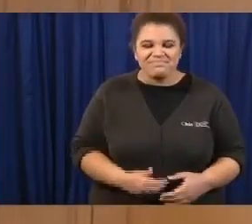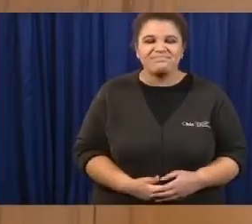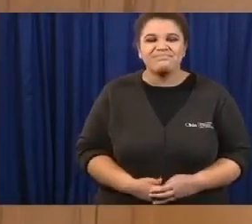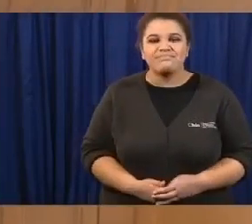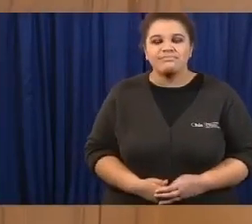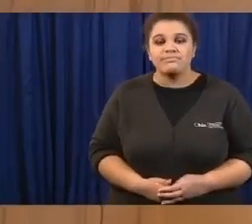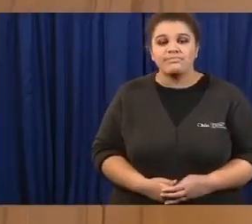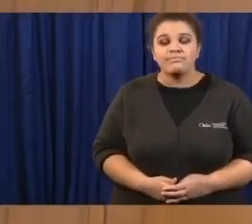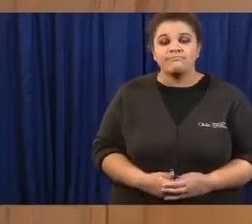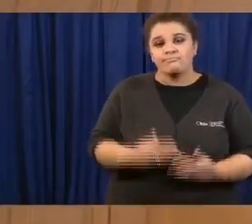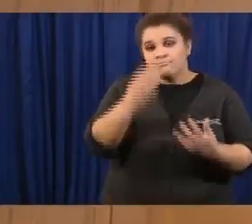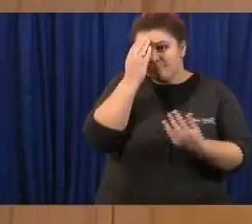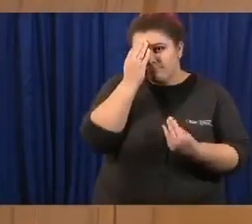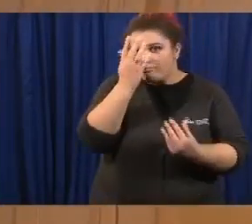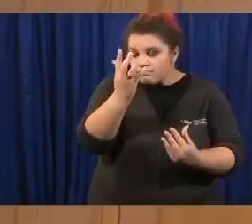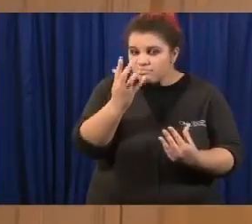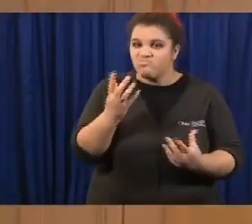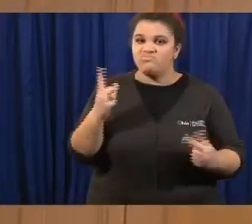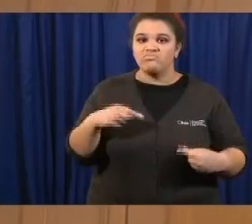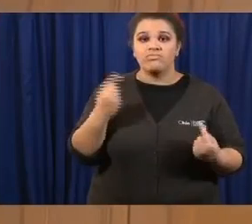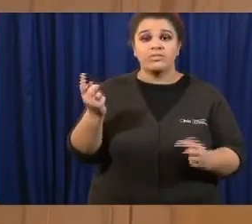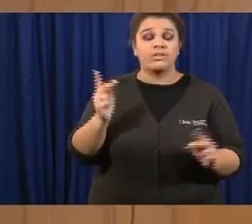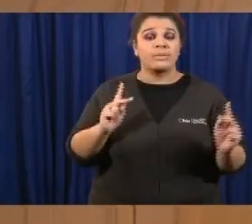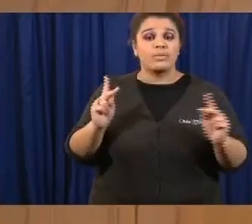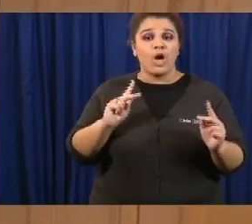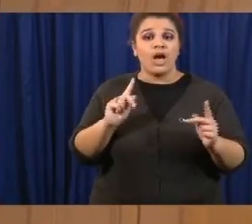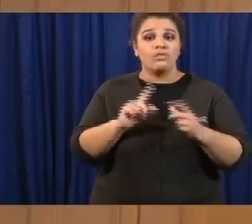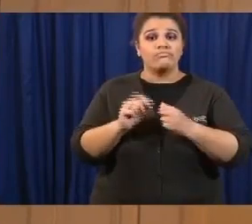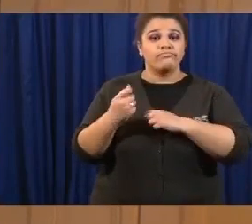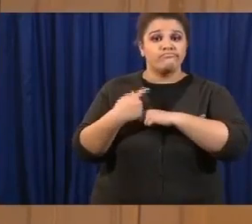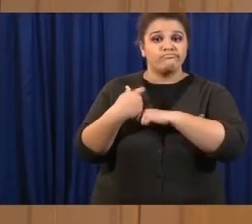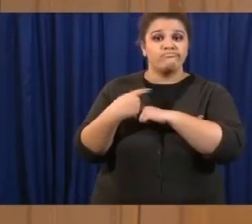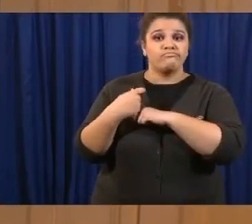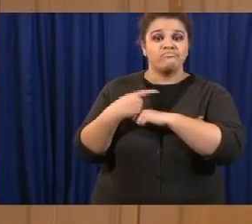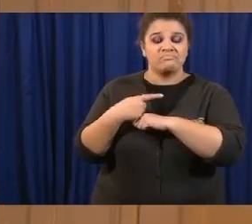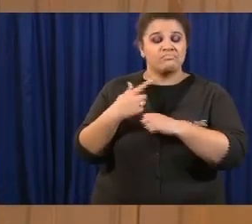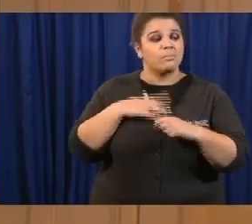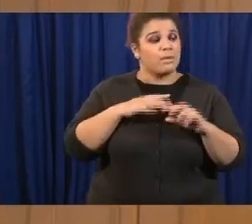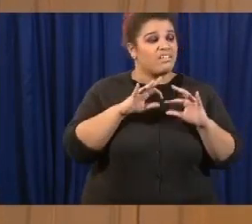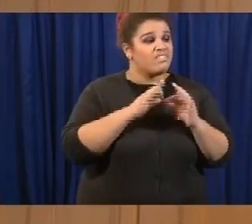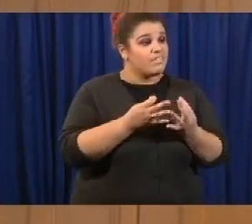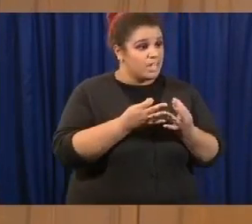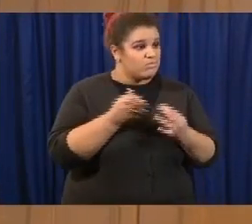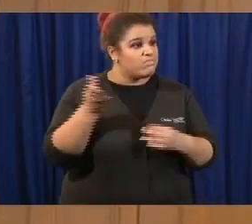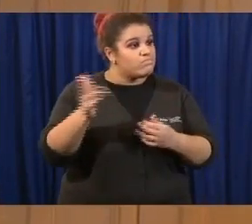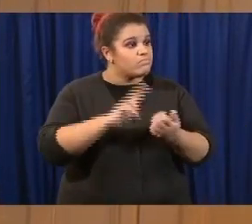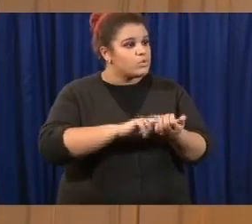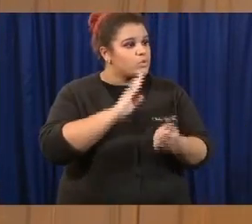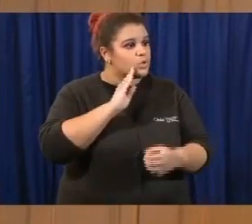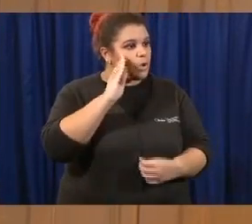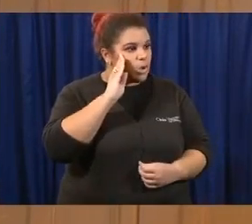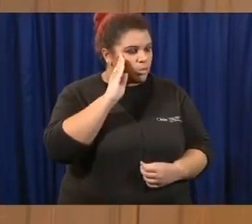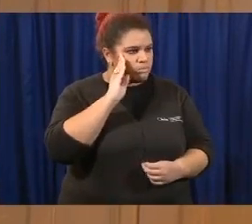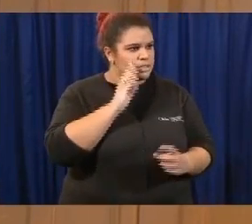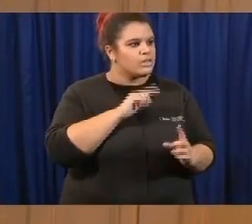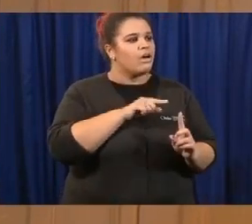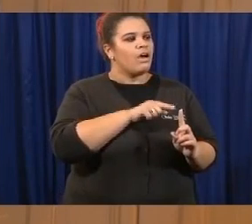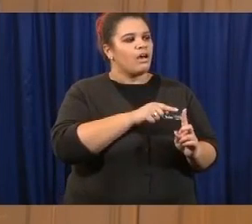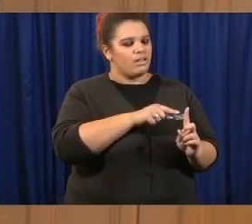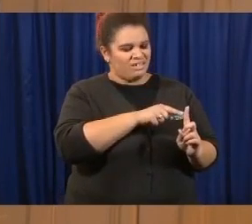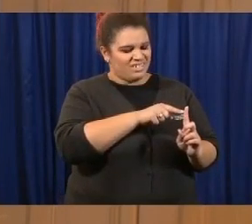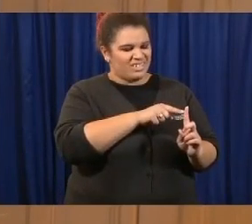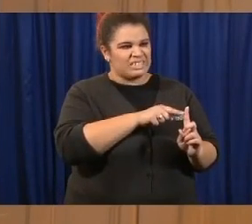We're getting reports of people with family members in nursing homes who are waiting days for test results. Are you aware of a